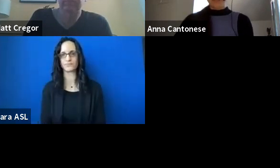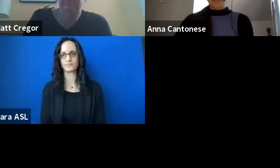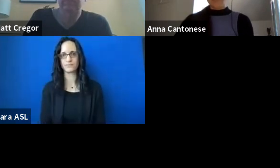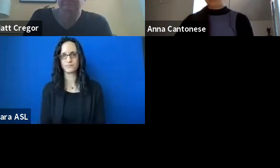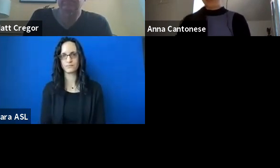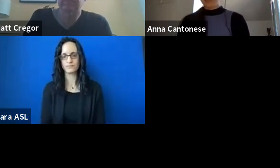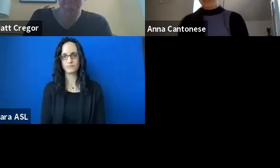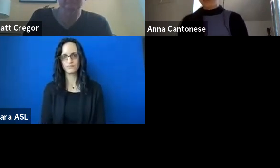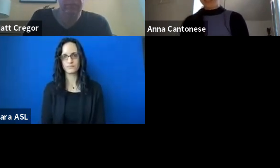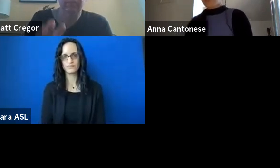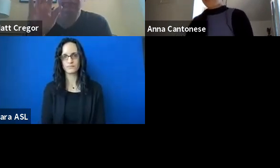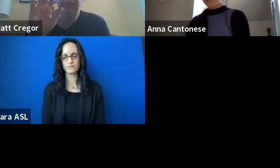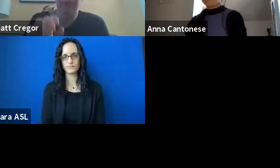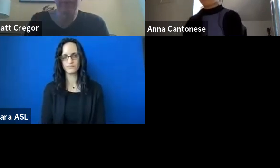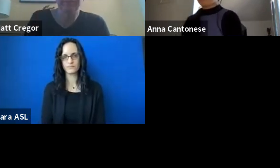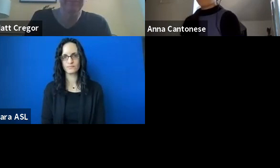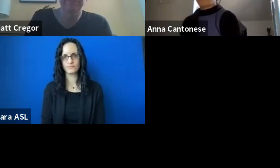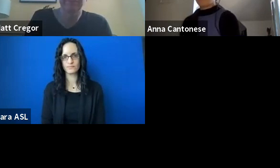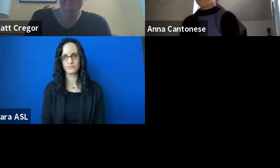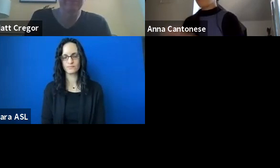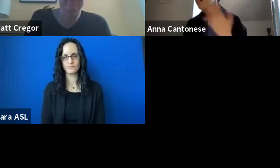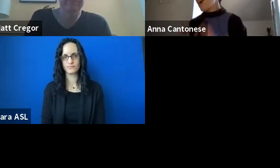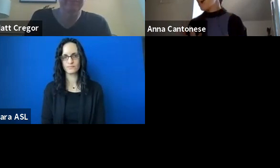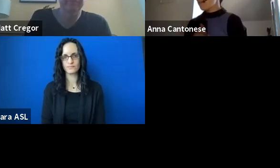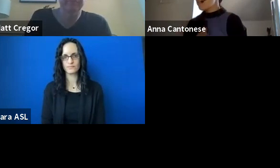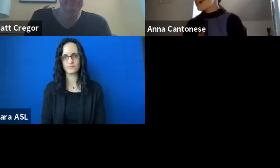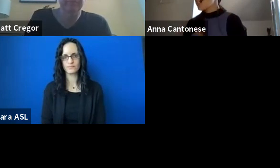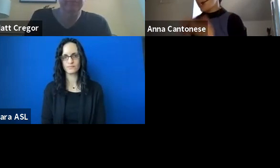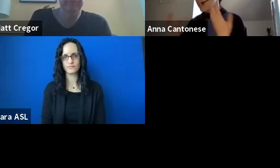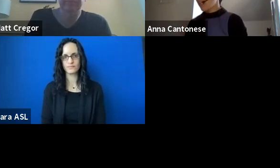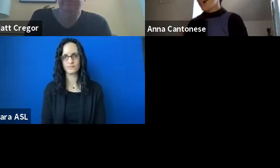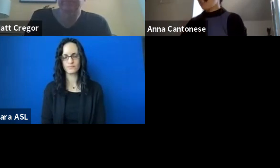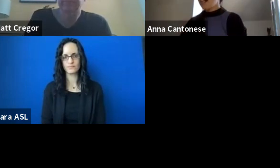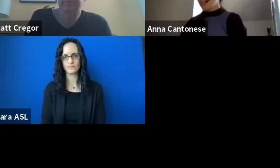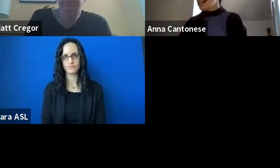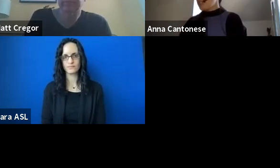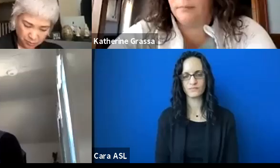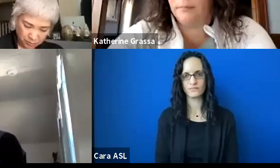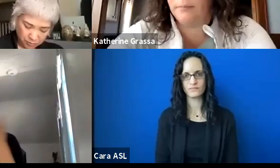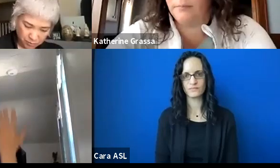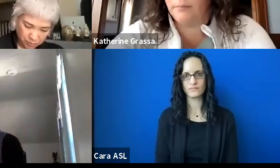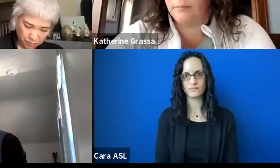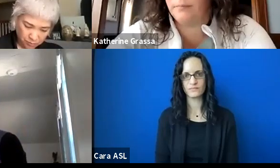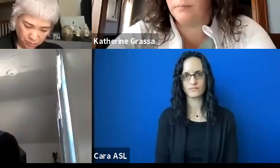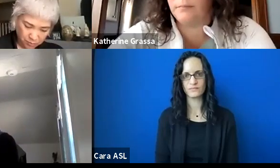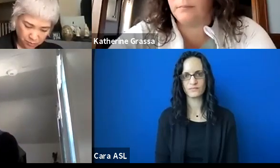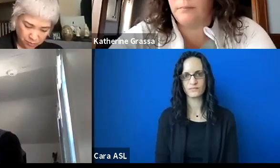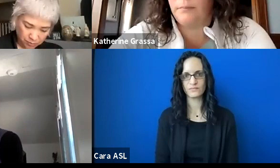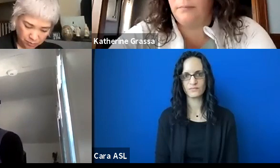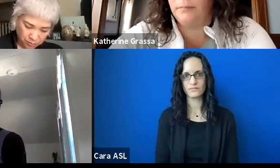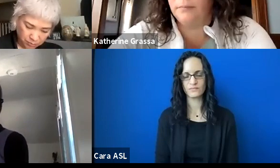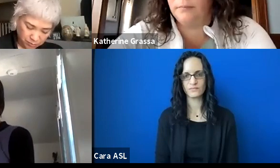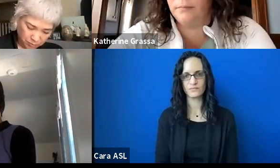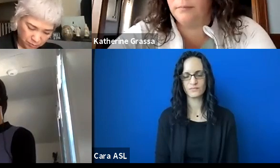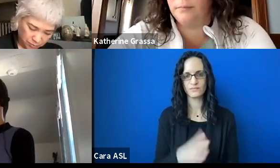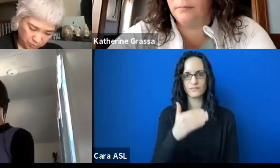Okay. Good morning, everyone. Thank you for being here to speak. I'm Miu. I'm the